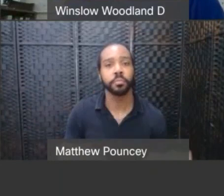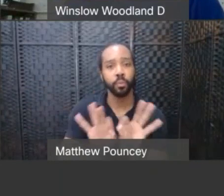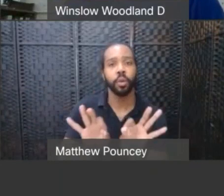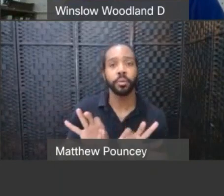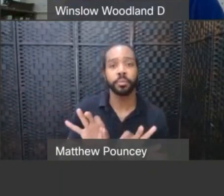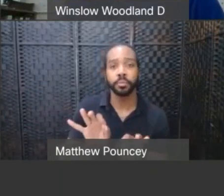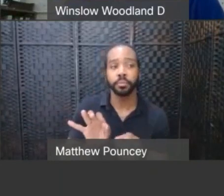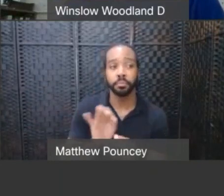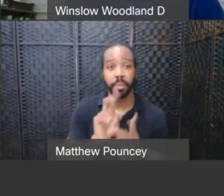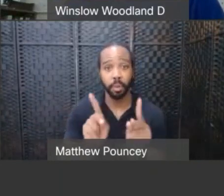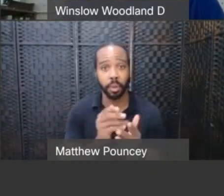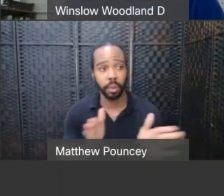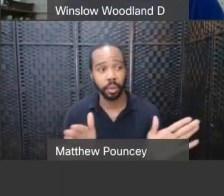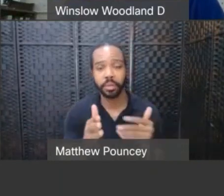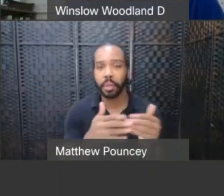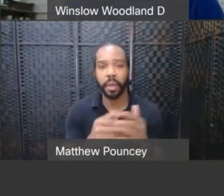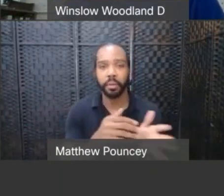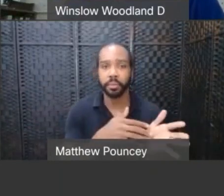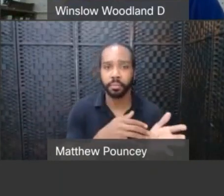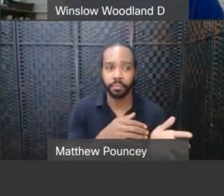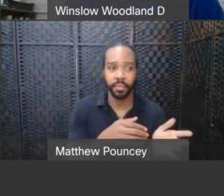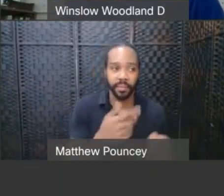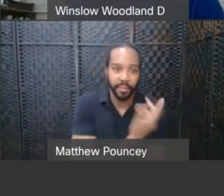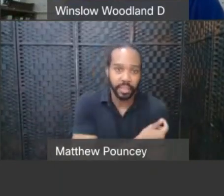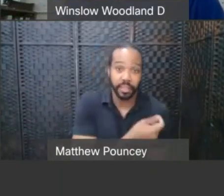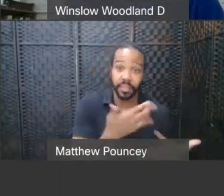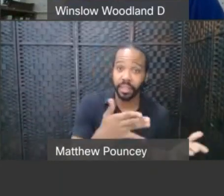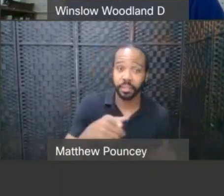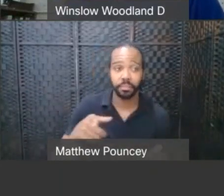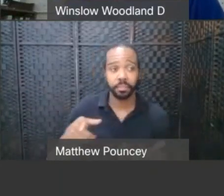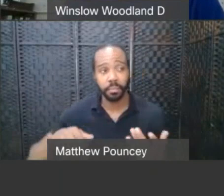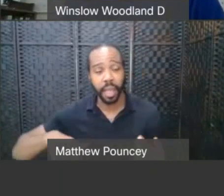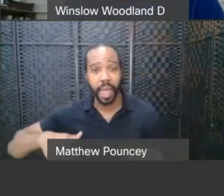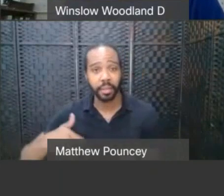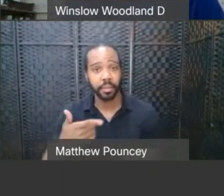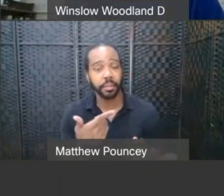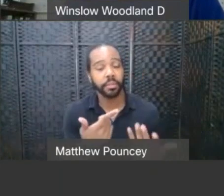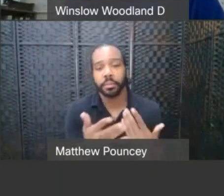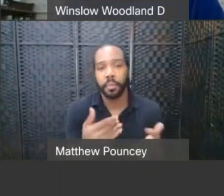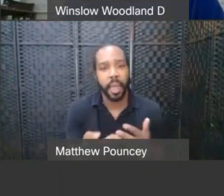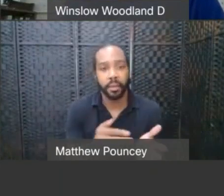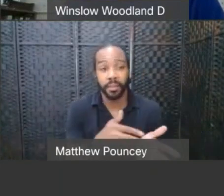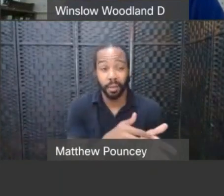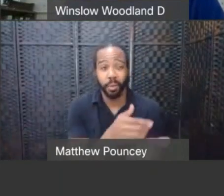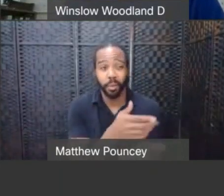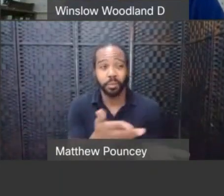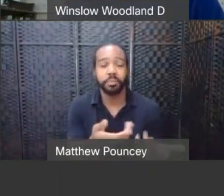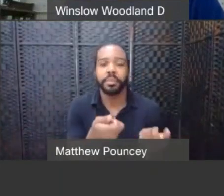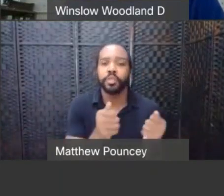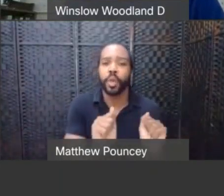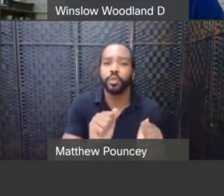been vaccinated or not, are taking precautions to mitigate the virus